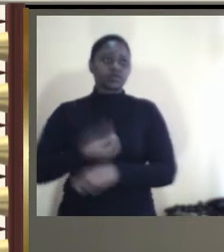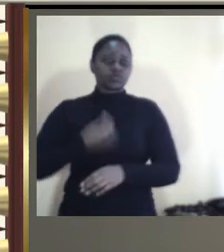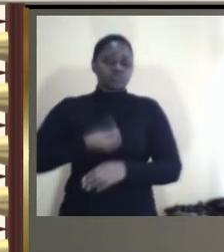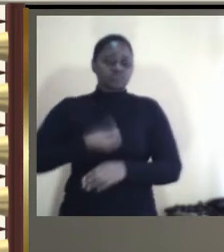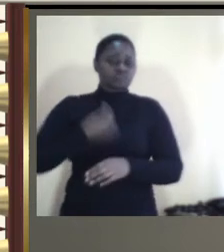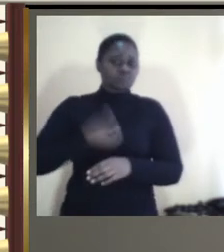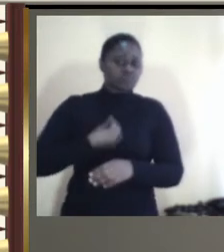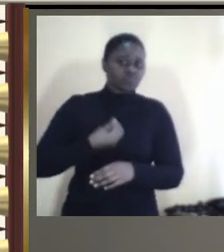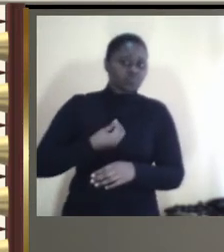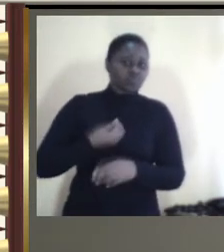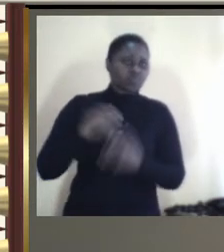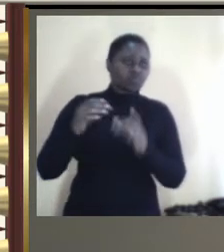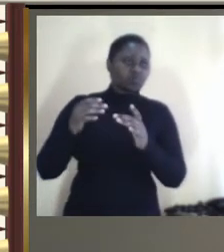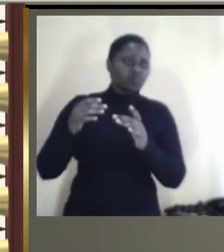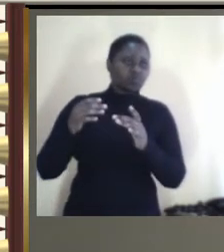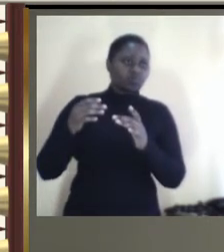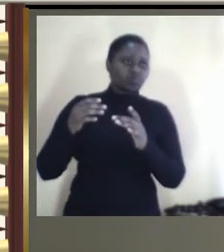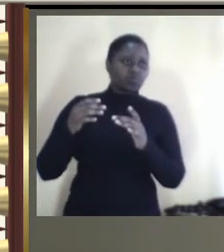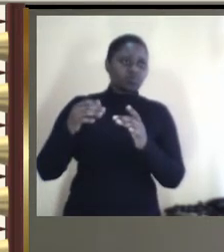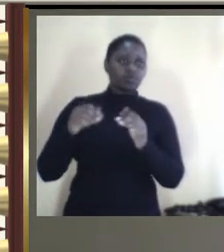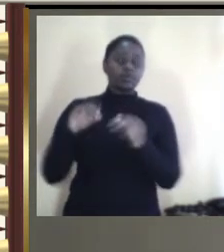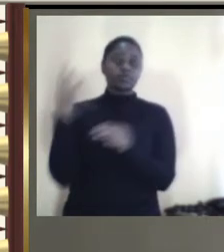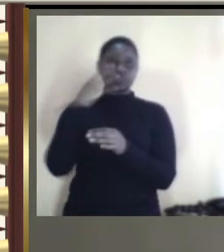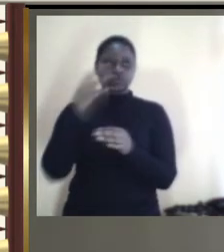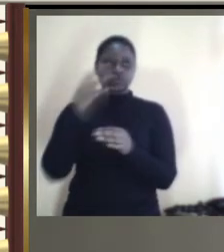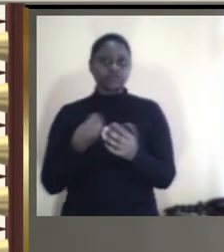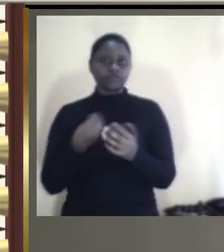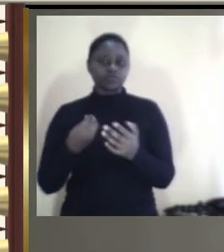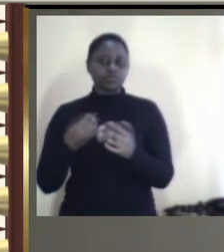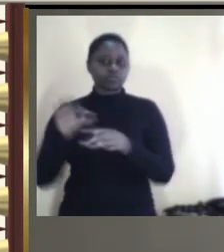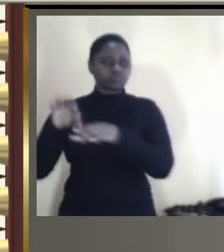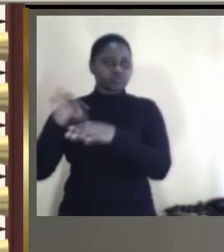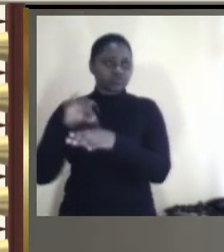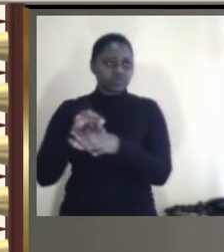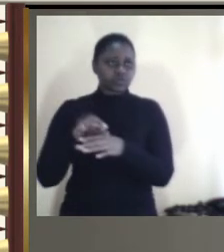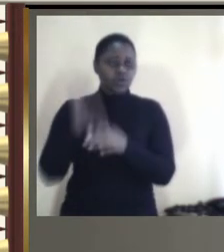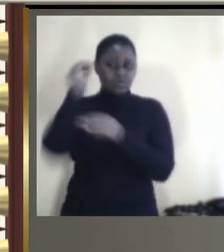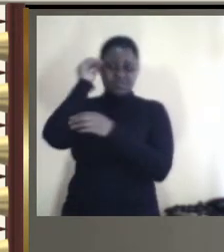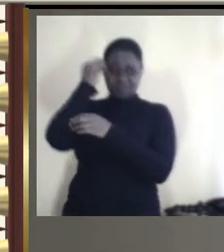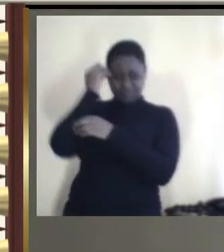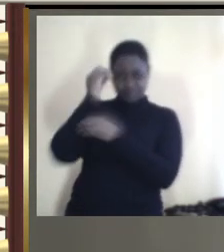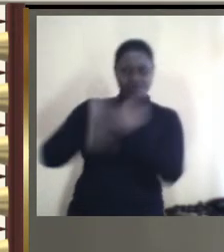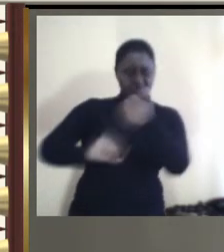the length and breadth of our beautiful province who must be trusted and